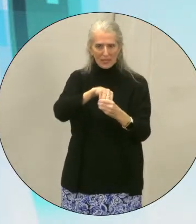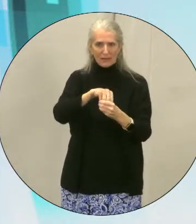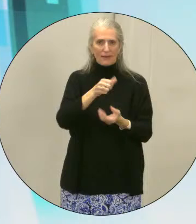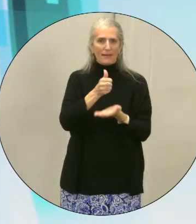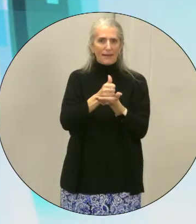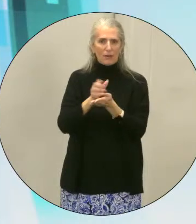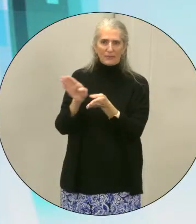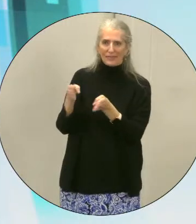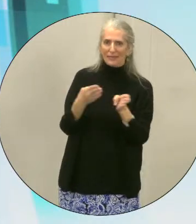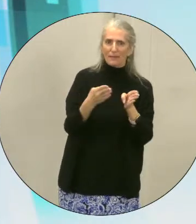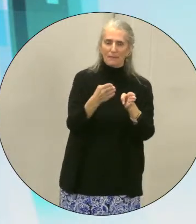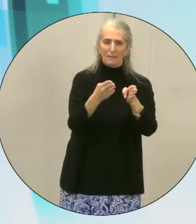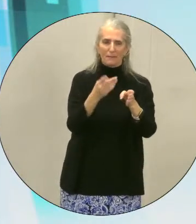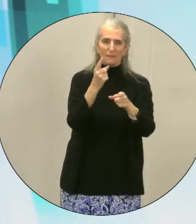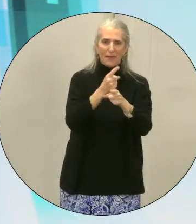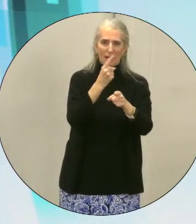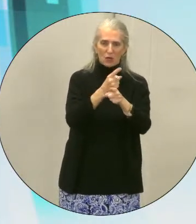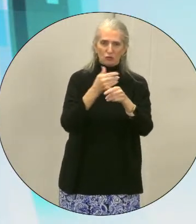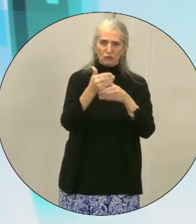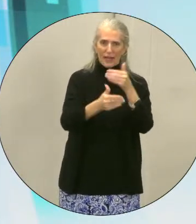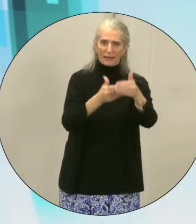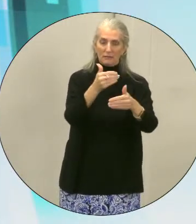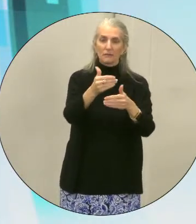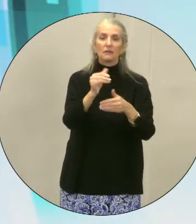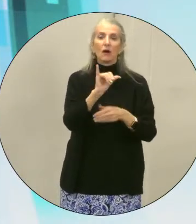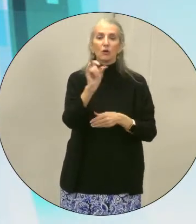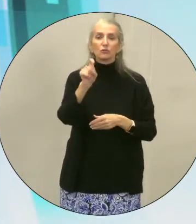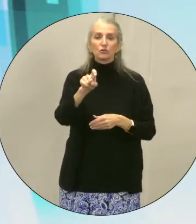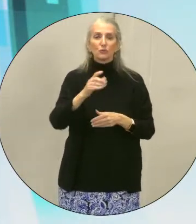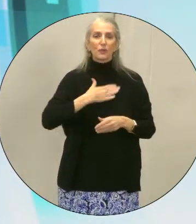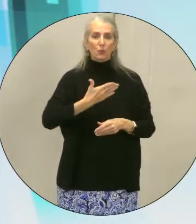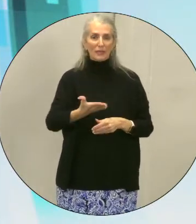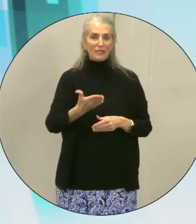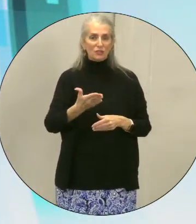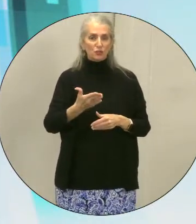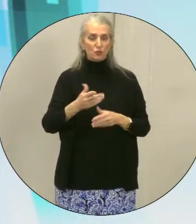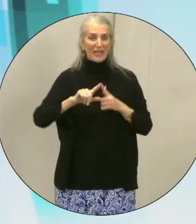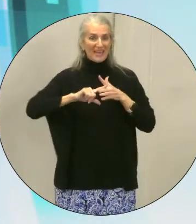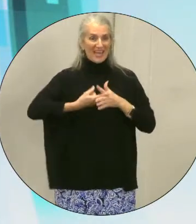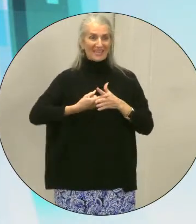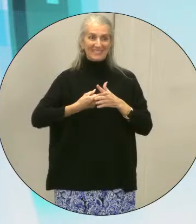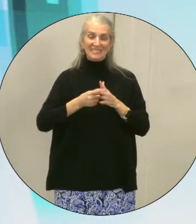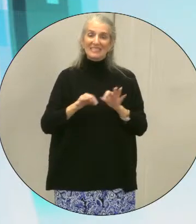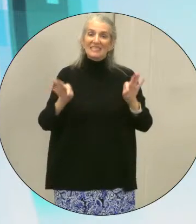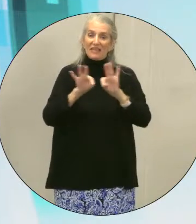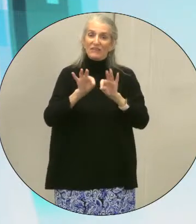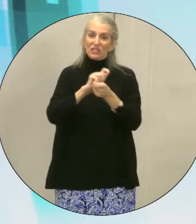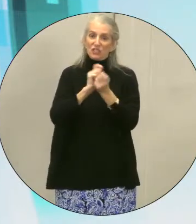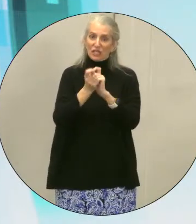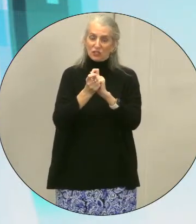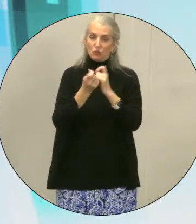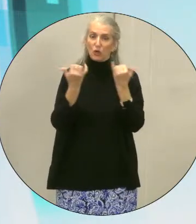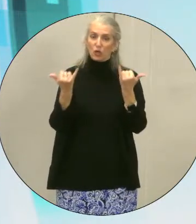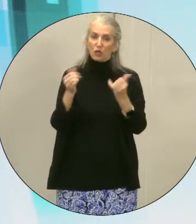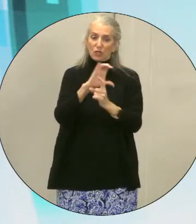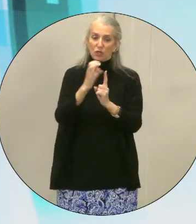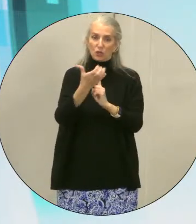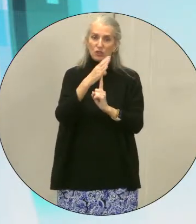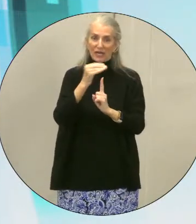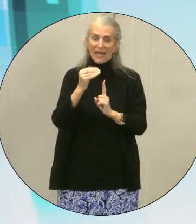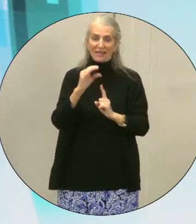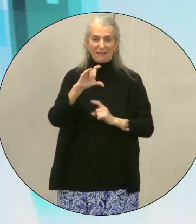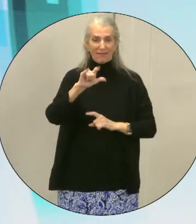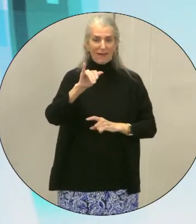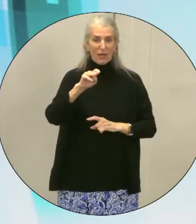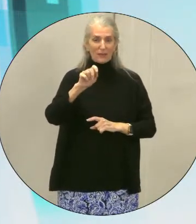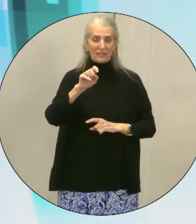on track. They should also be willing to enact significant changes to our current culture and climate. I mean, if we're talking